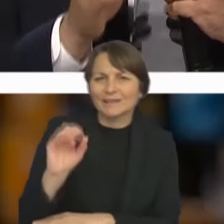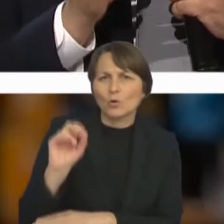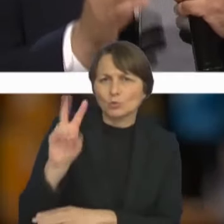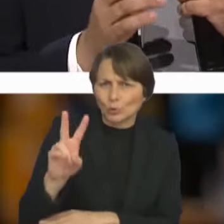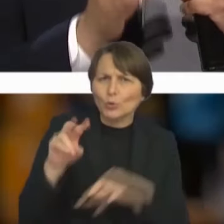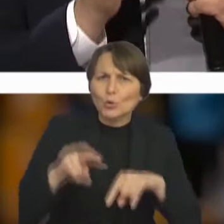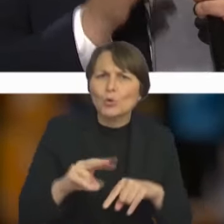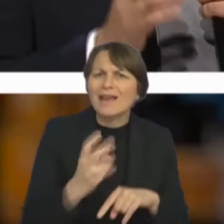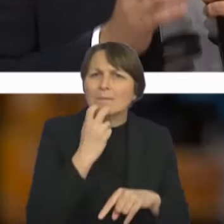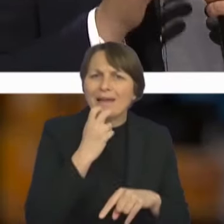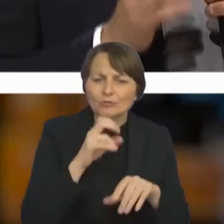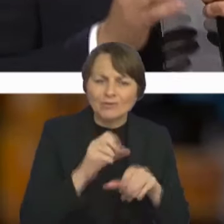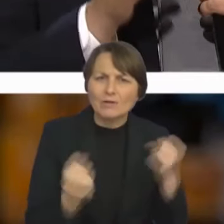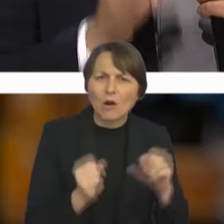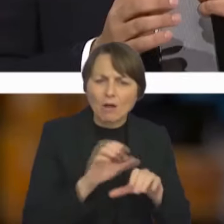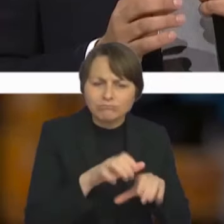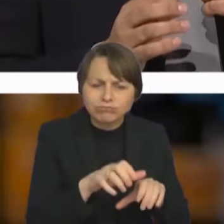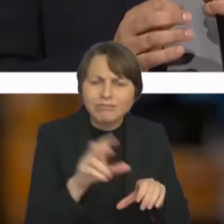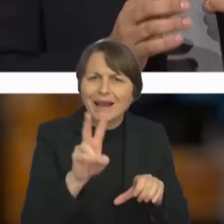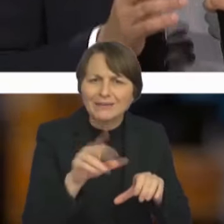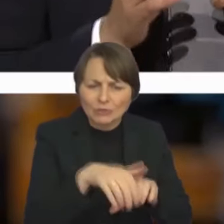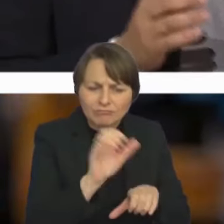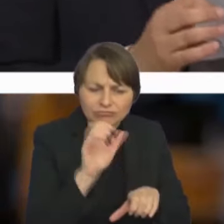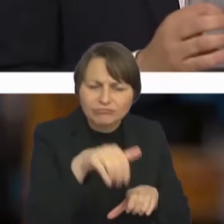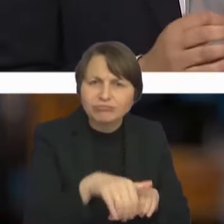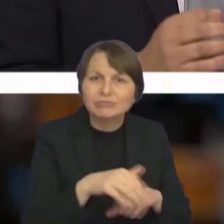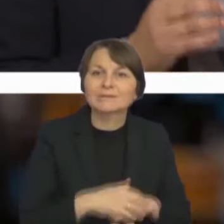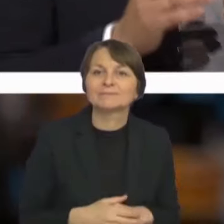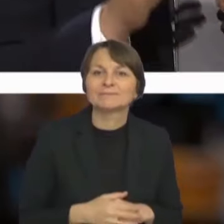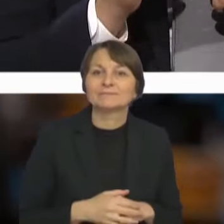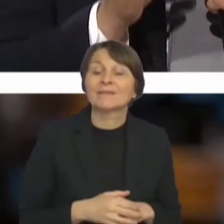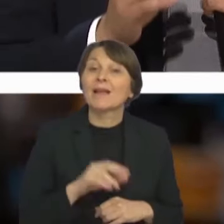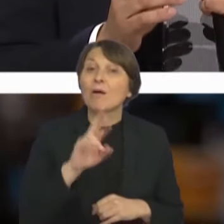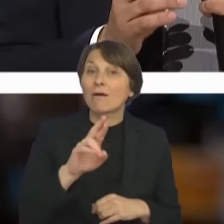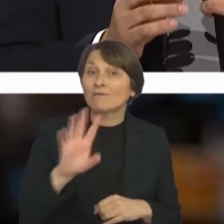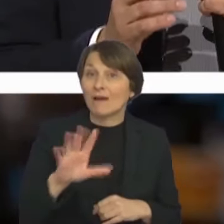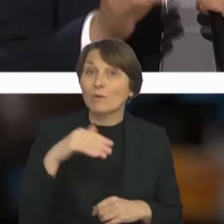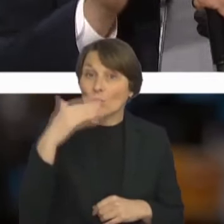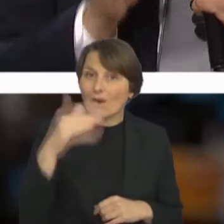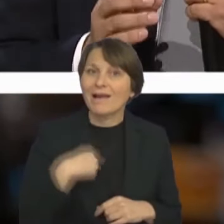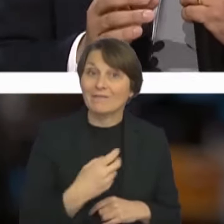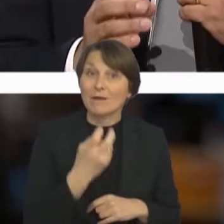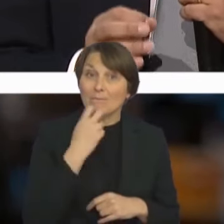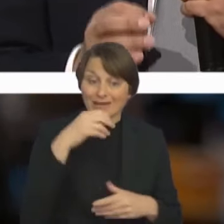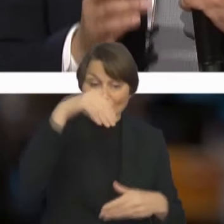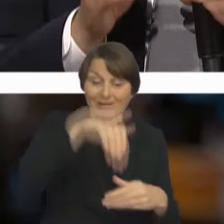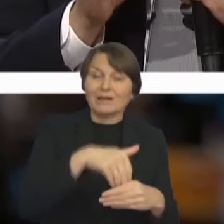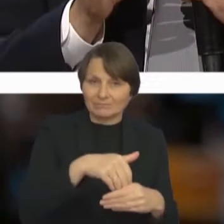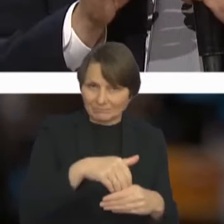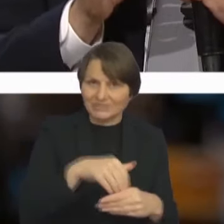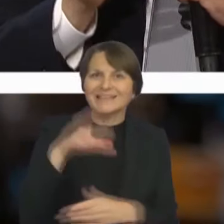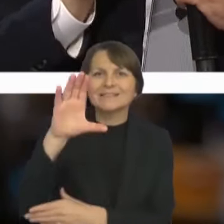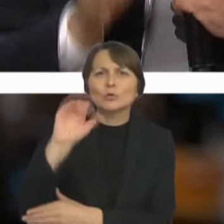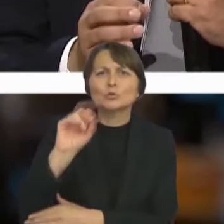2025, with the launch of the new R5, our battery will have a reduction of its carbon imprint by 20%, because it's going to